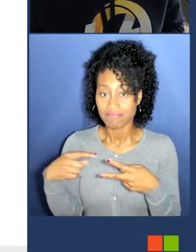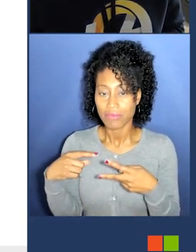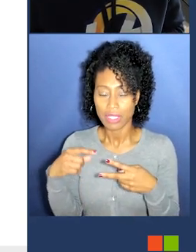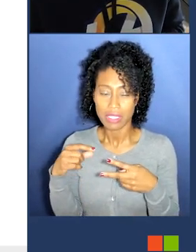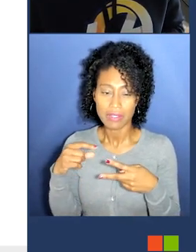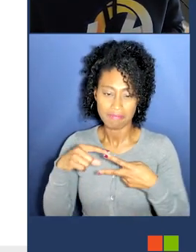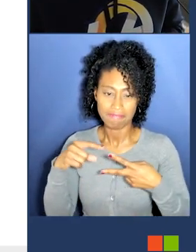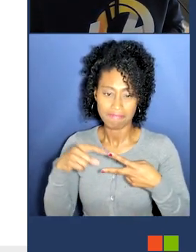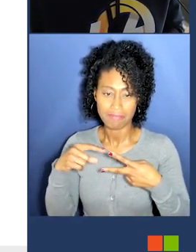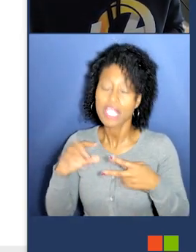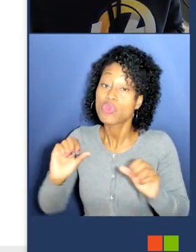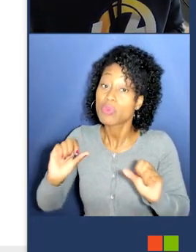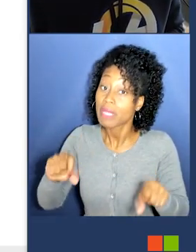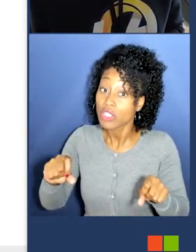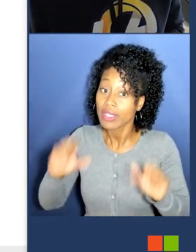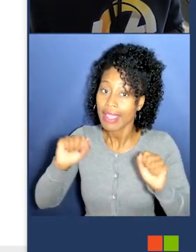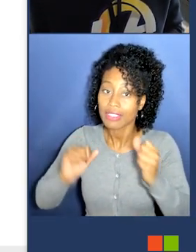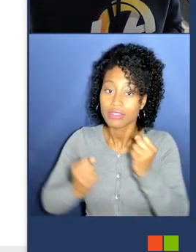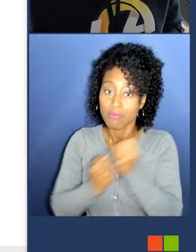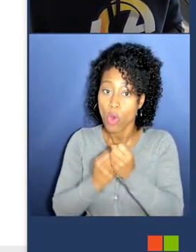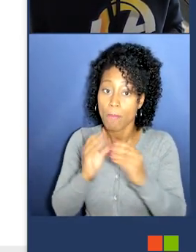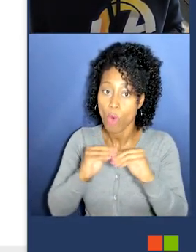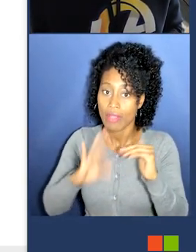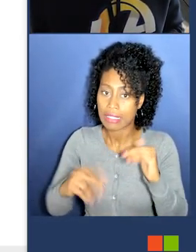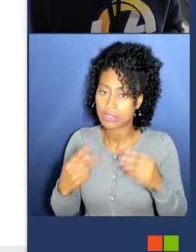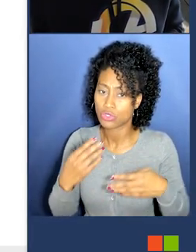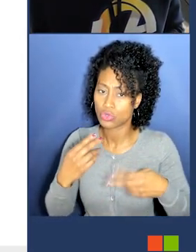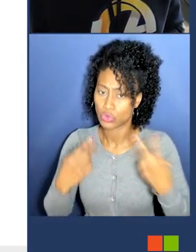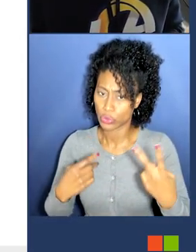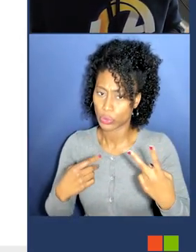potentially supports more than just those two.